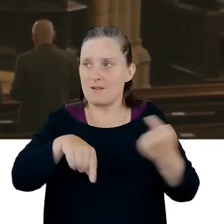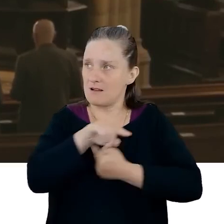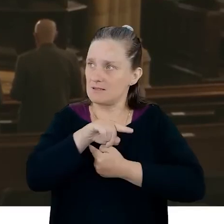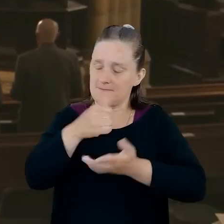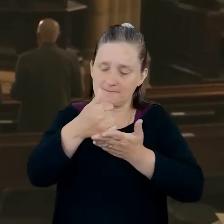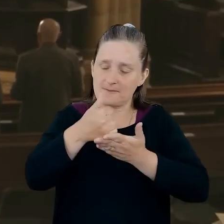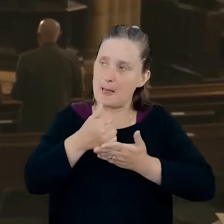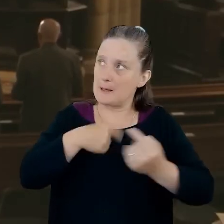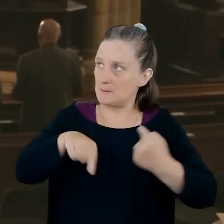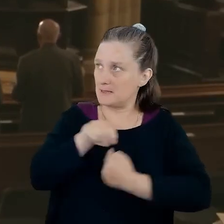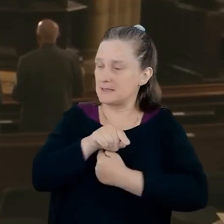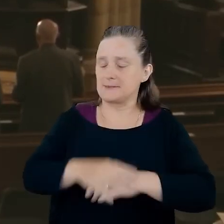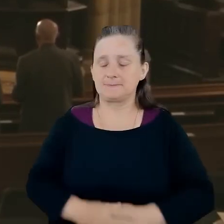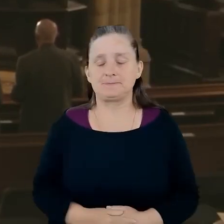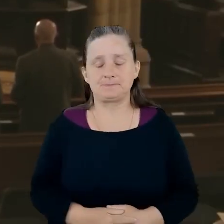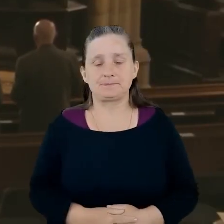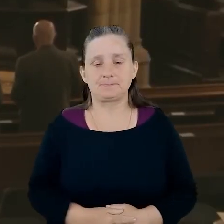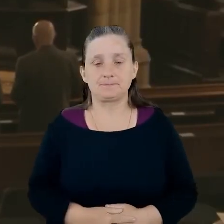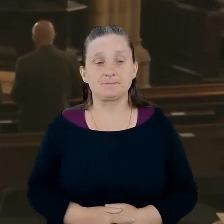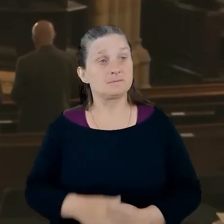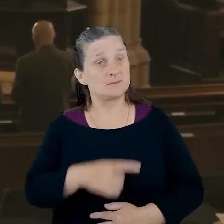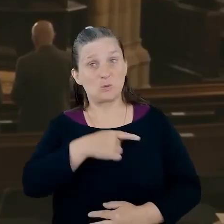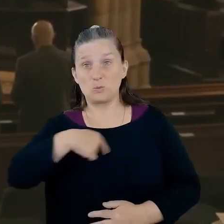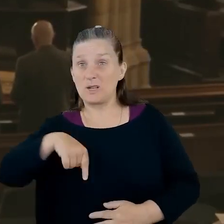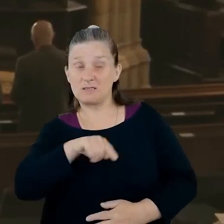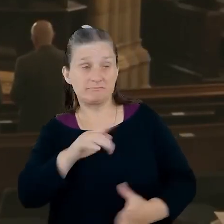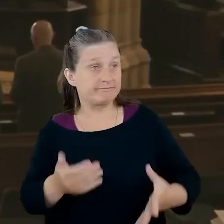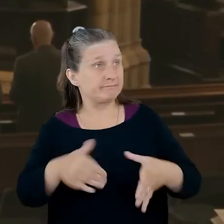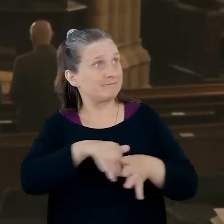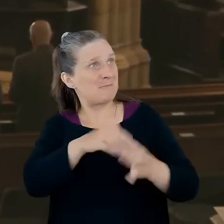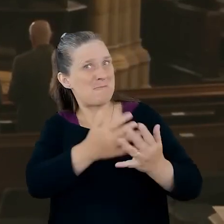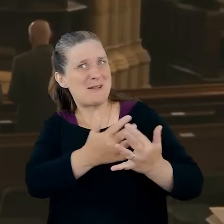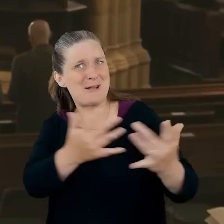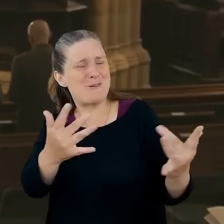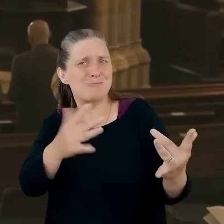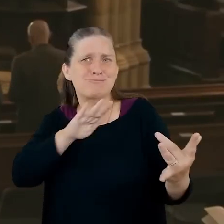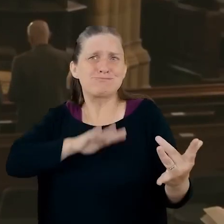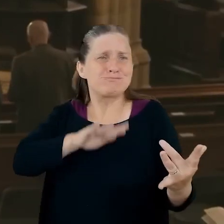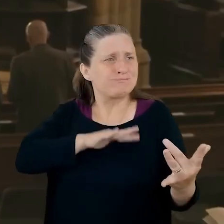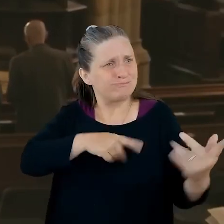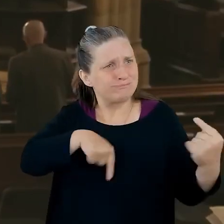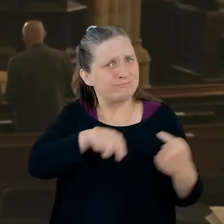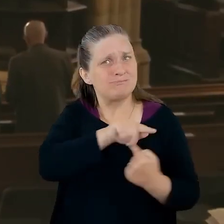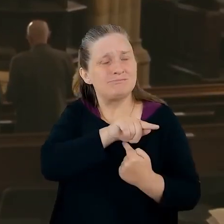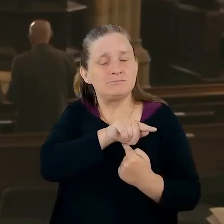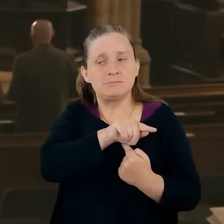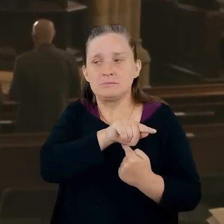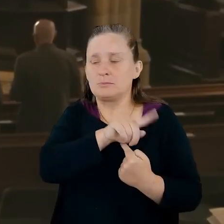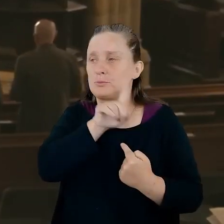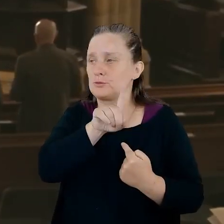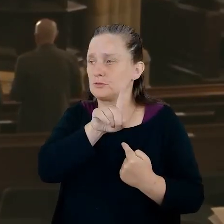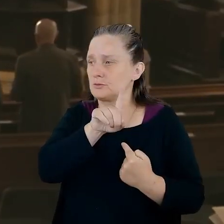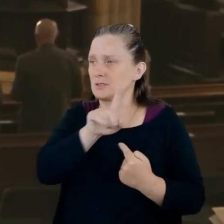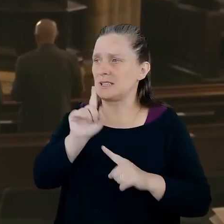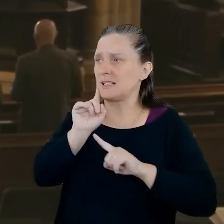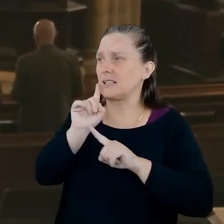us. We belong to a people who are full and satisfied, but ignore